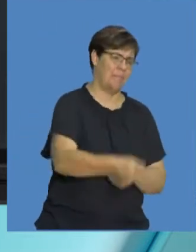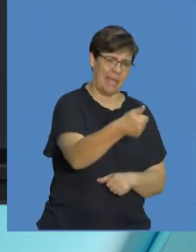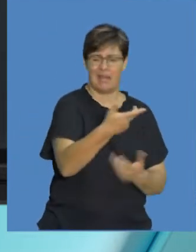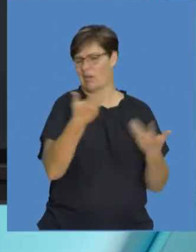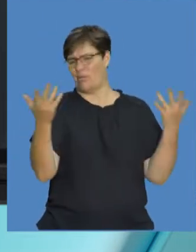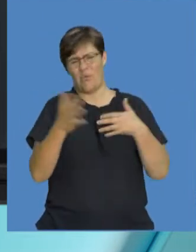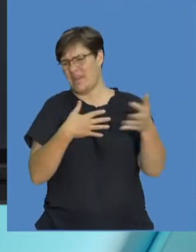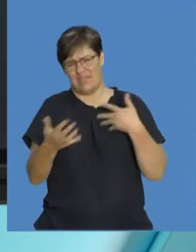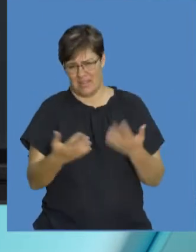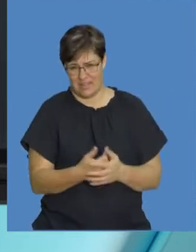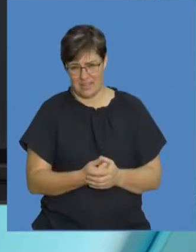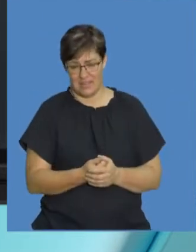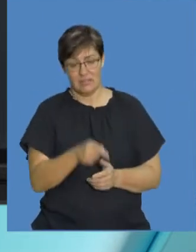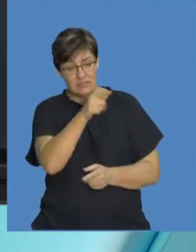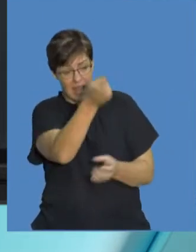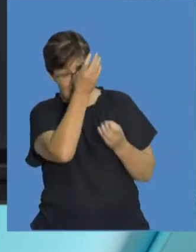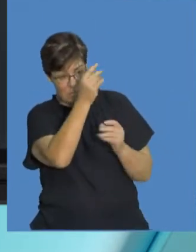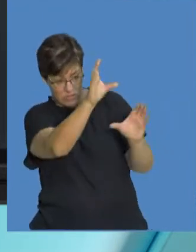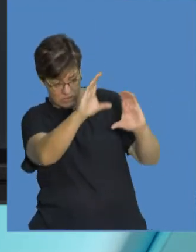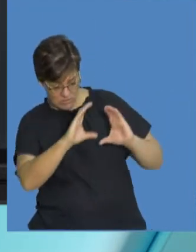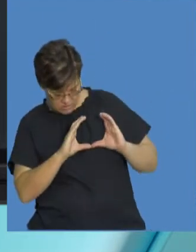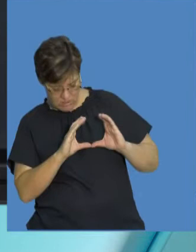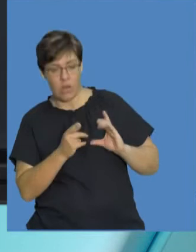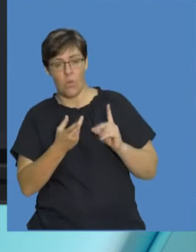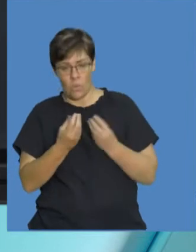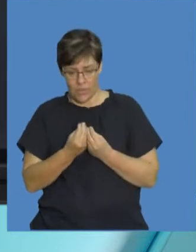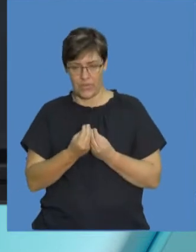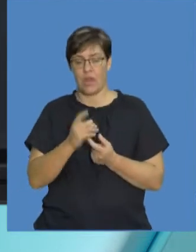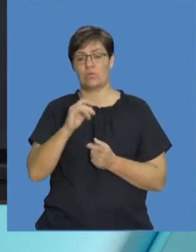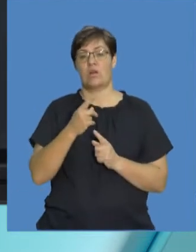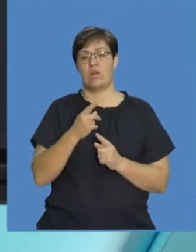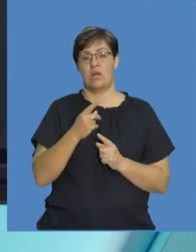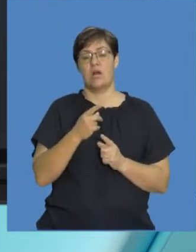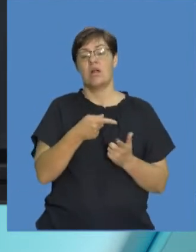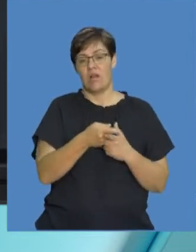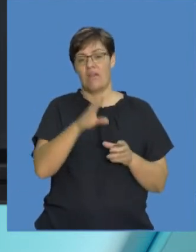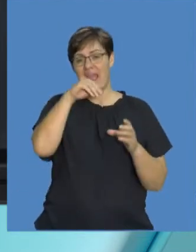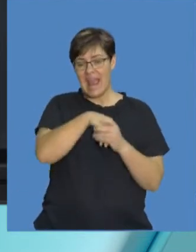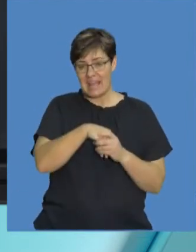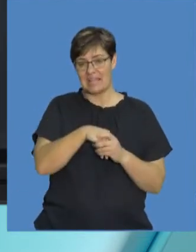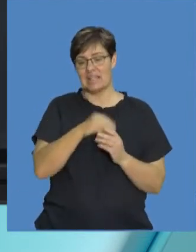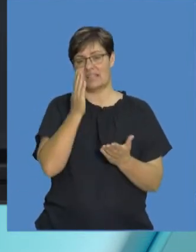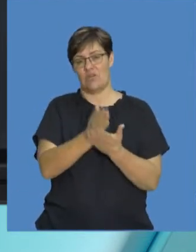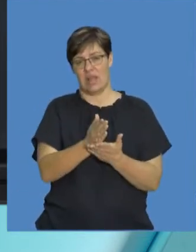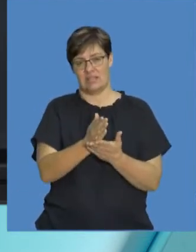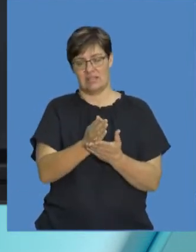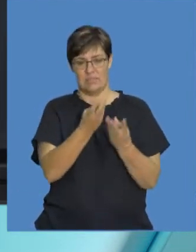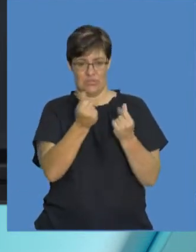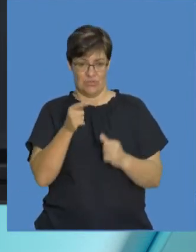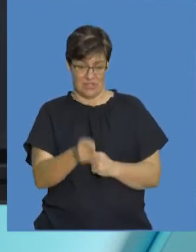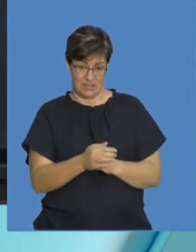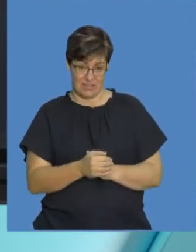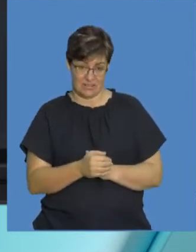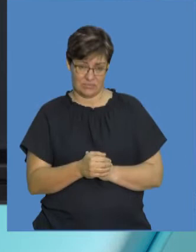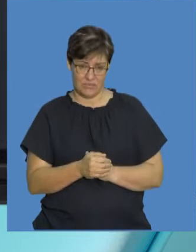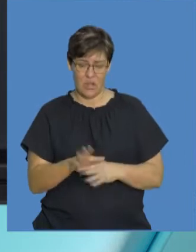you return, whatever the case may be. Use that information with your consumable stores or your indirect materials.